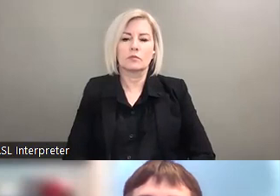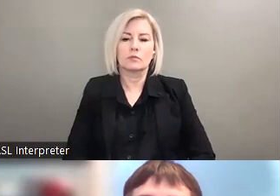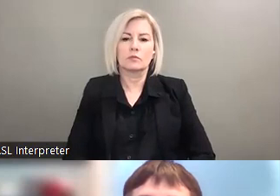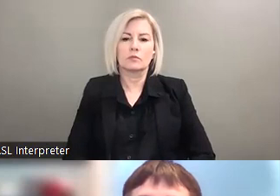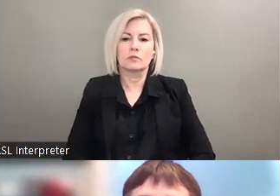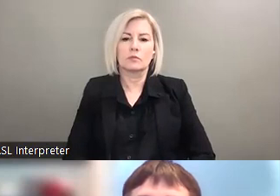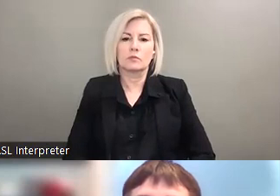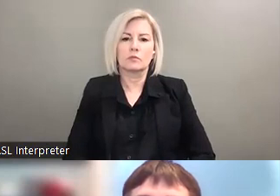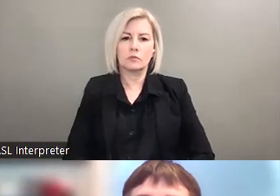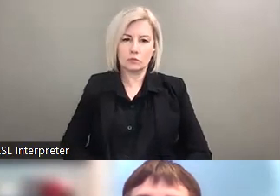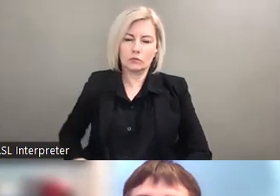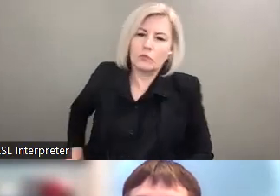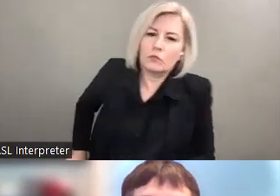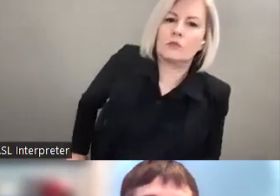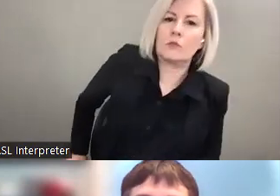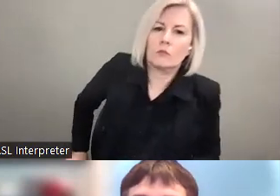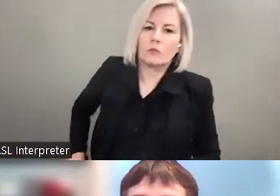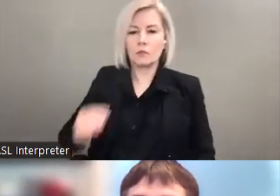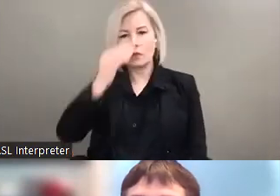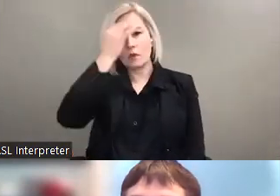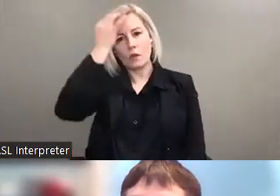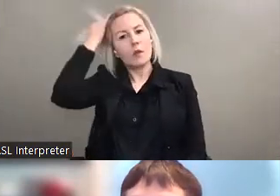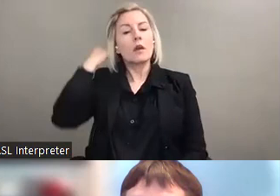Next, we are going to go and